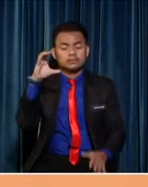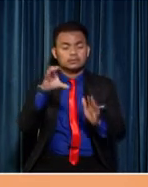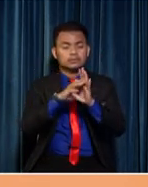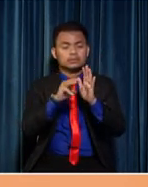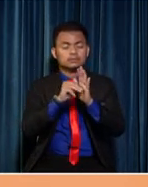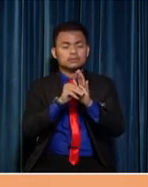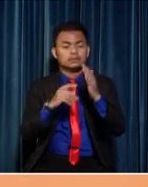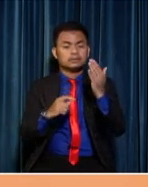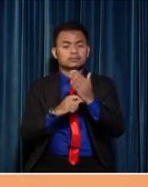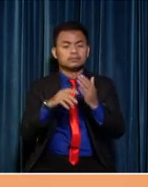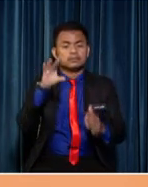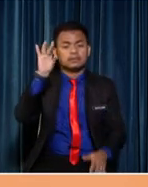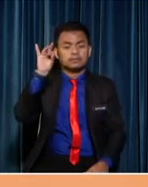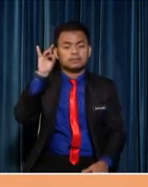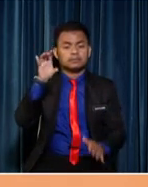80 centimeters.